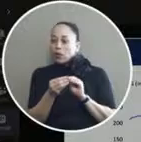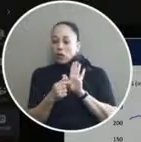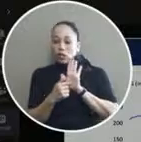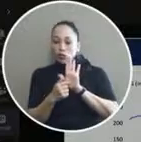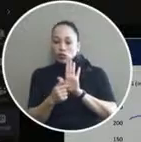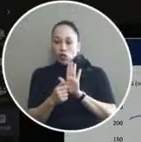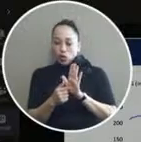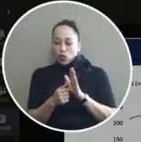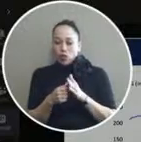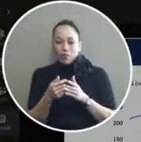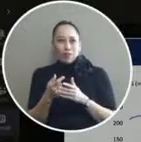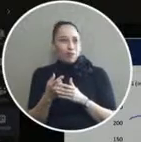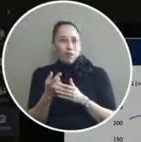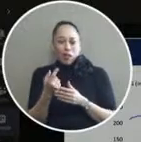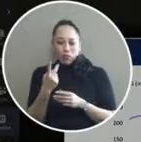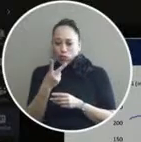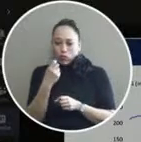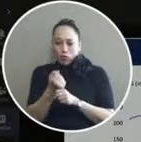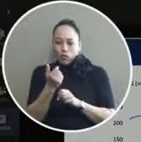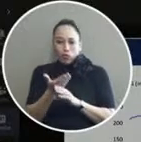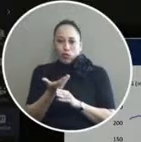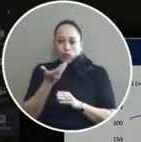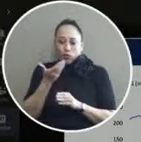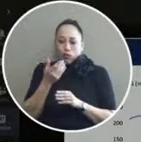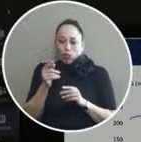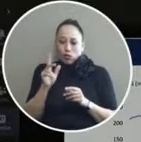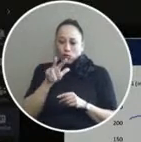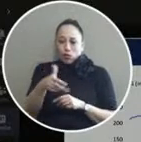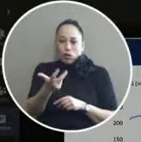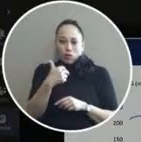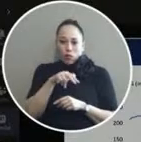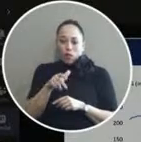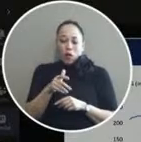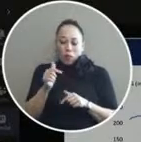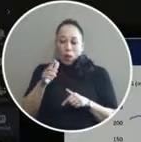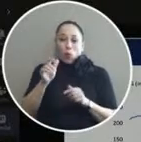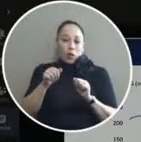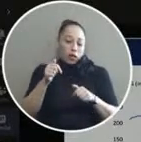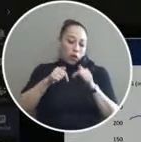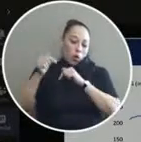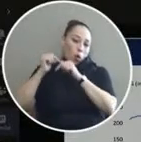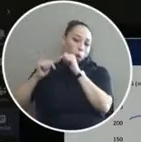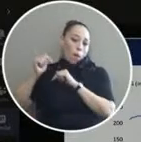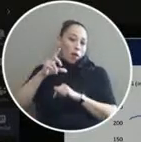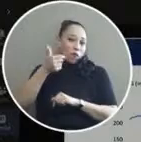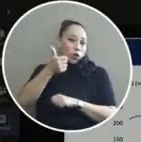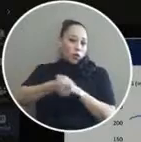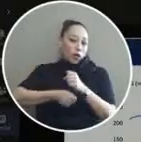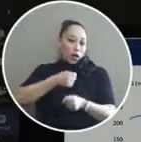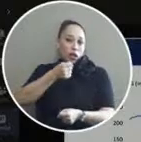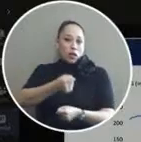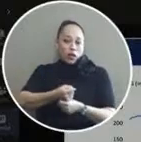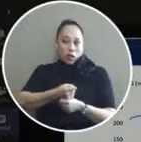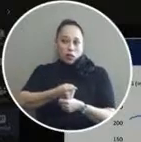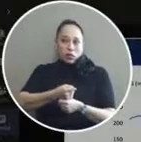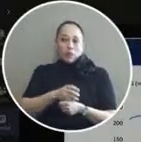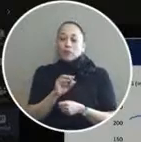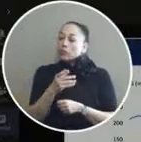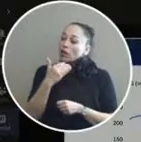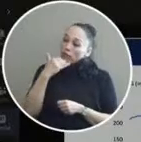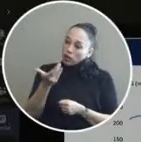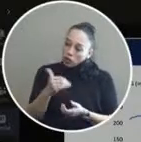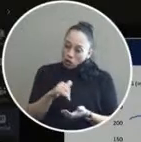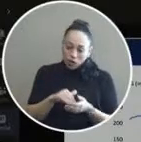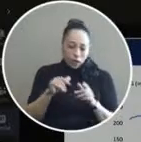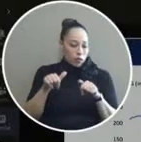you essentially the last 2 years for crossings, and then here going back to 10, 13 years. Yeah, thank you again. This